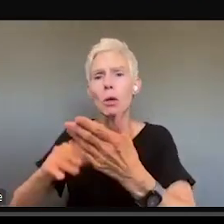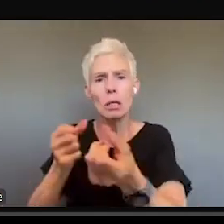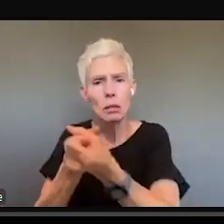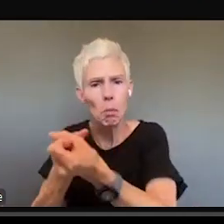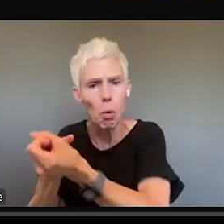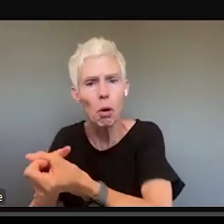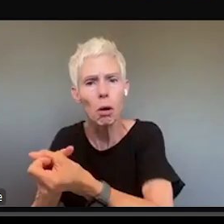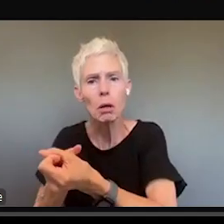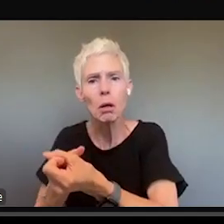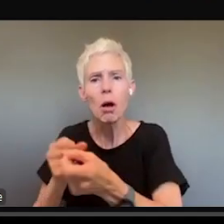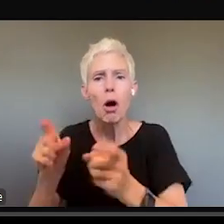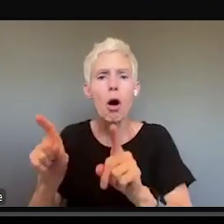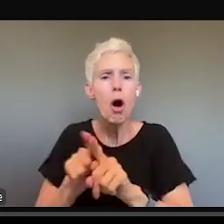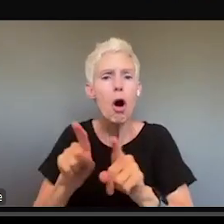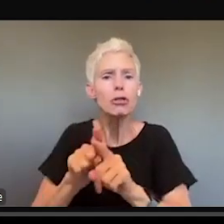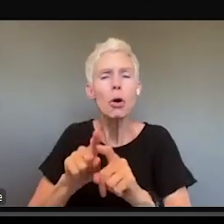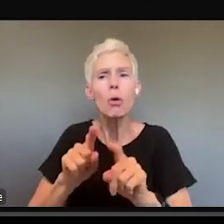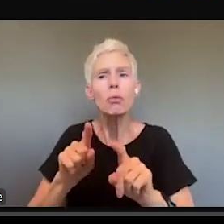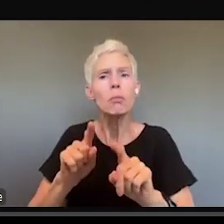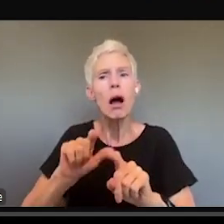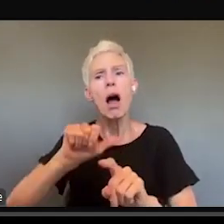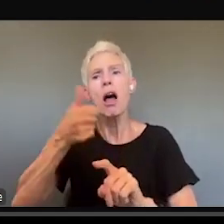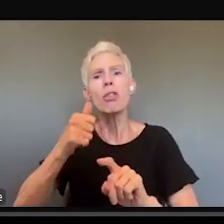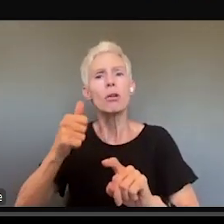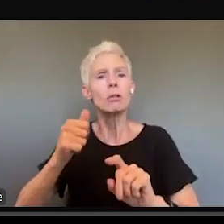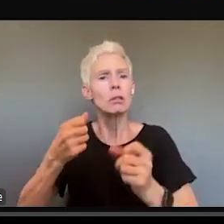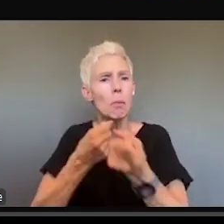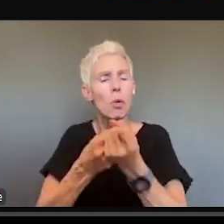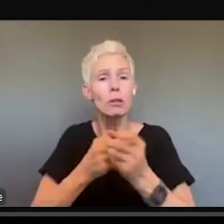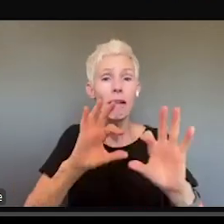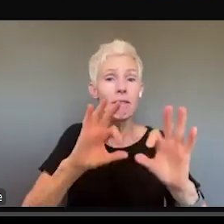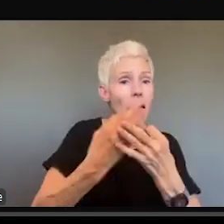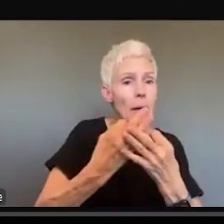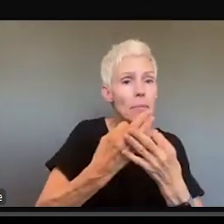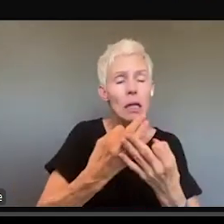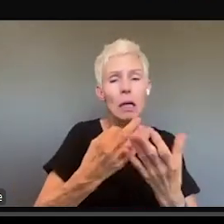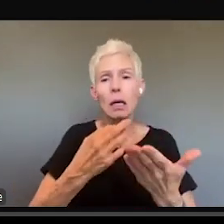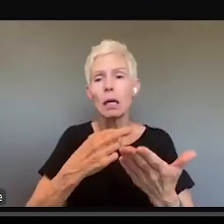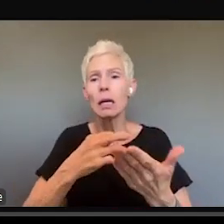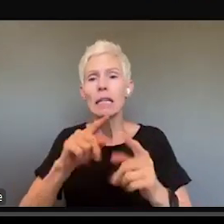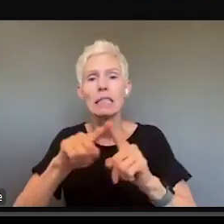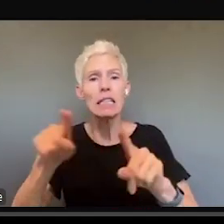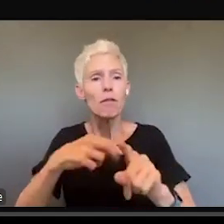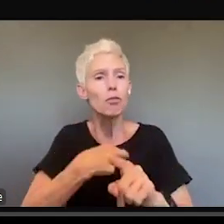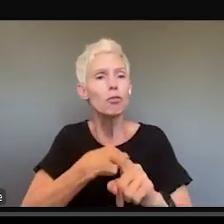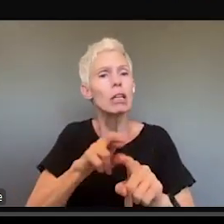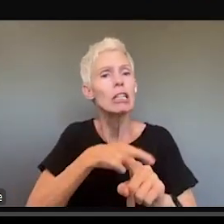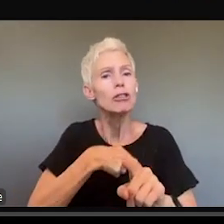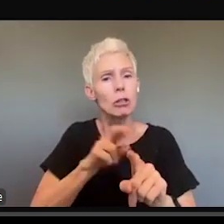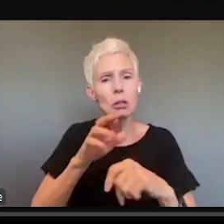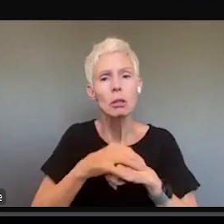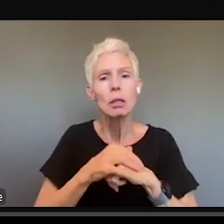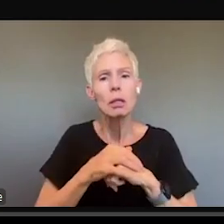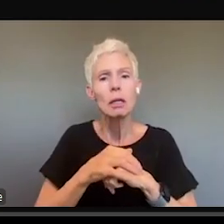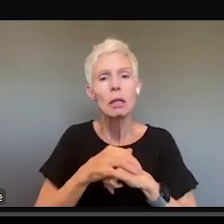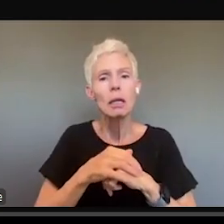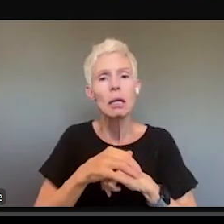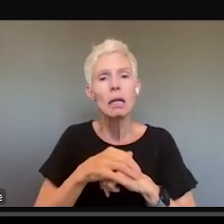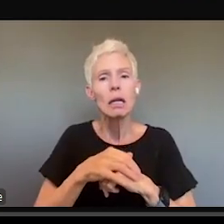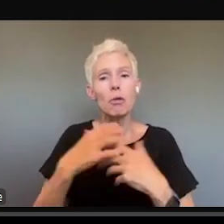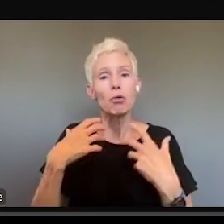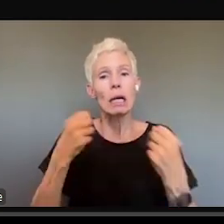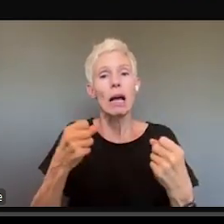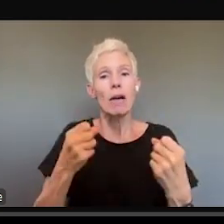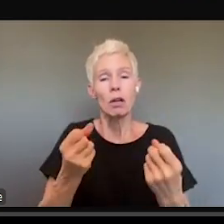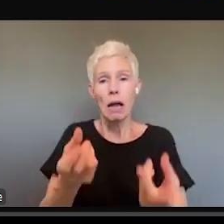or even natural supports like family, faith communities. We know that recovery doesn't always happen within that